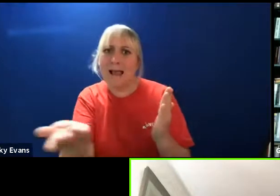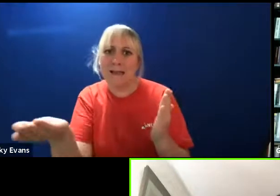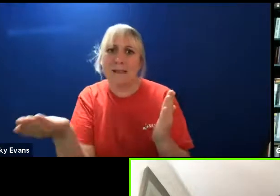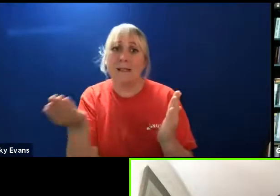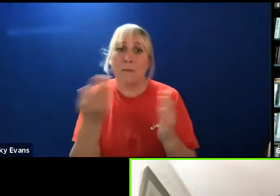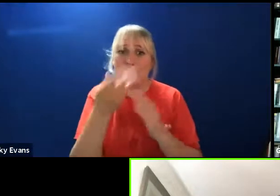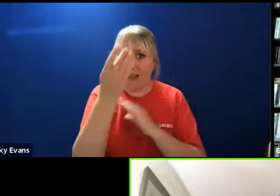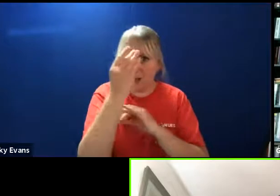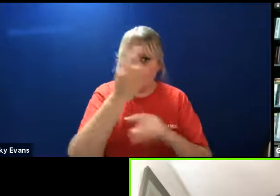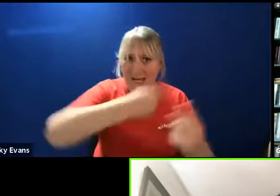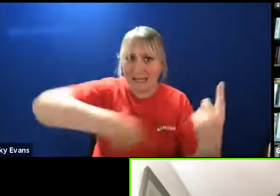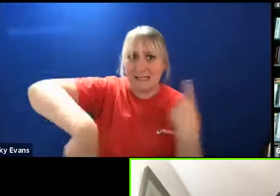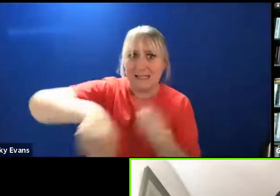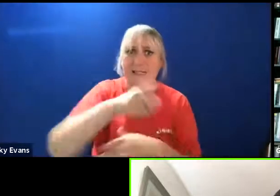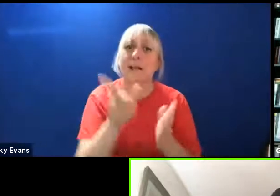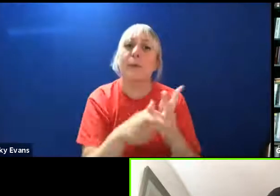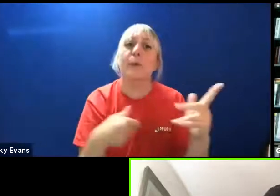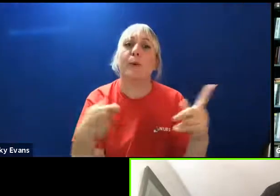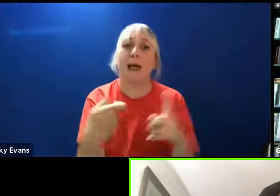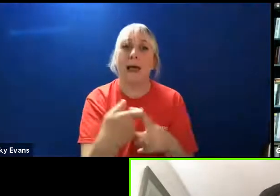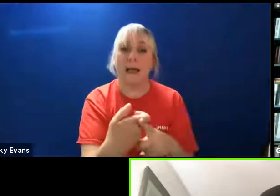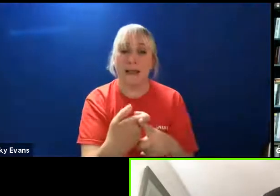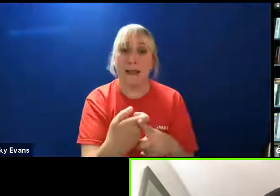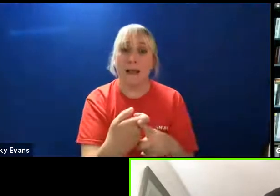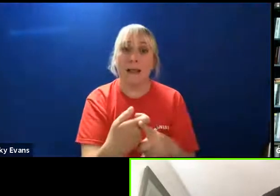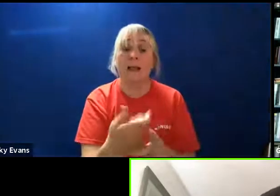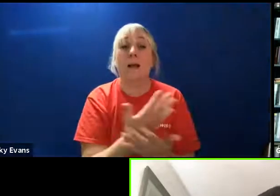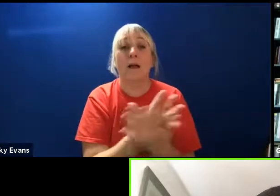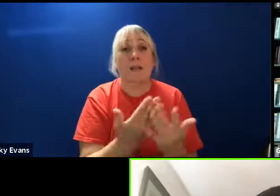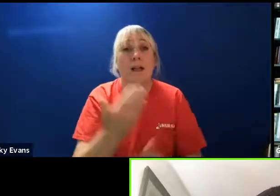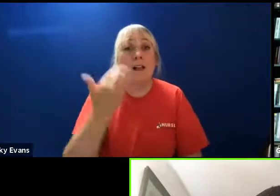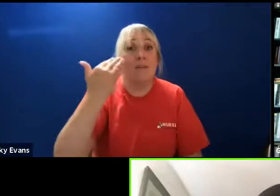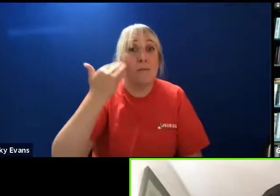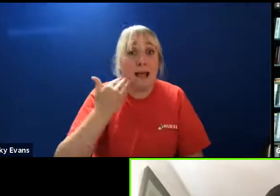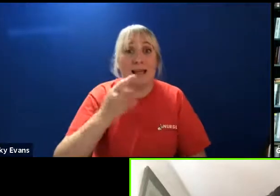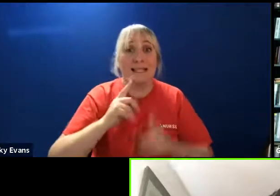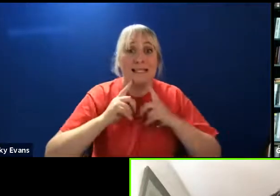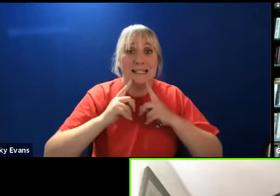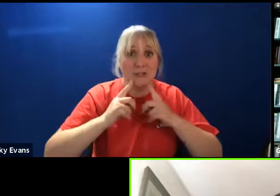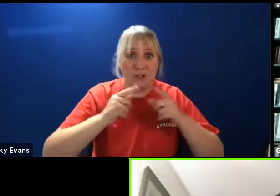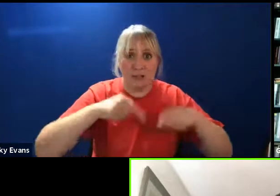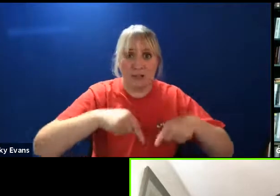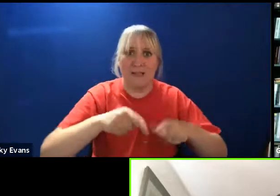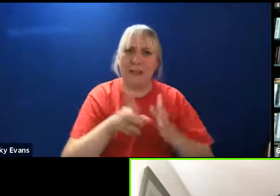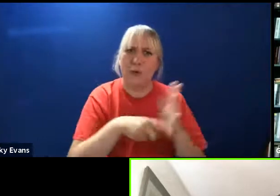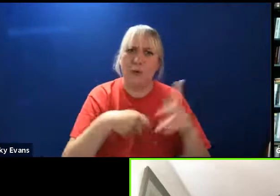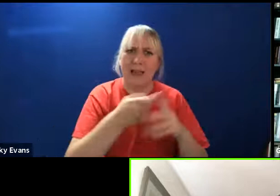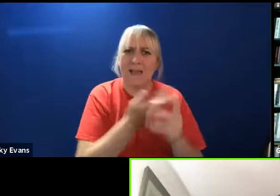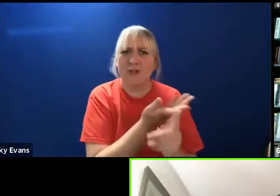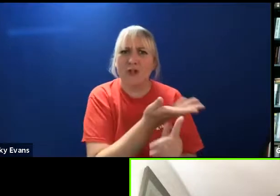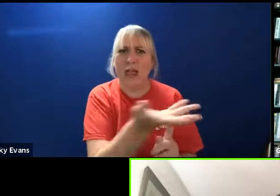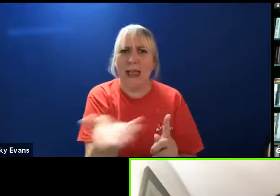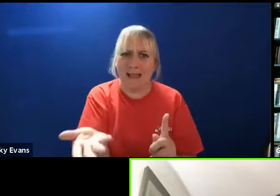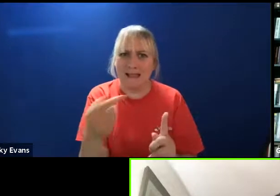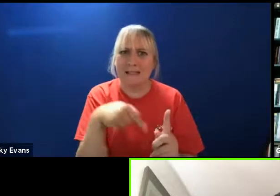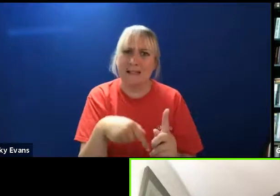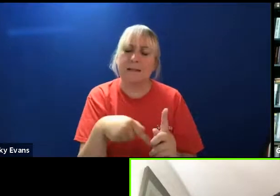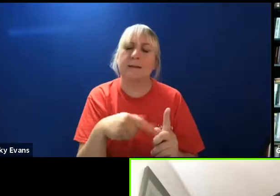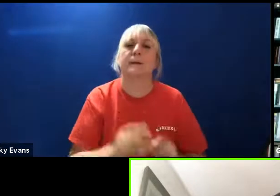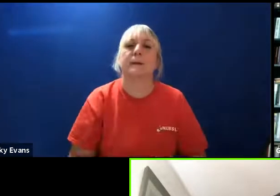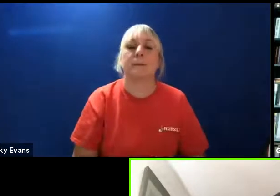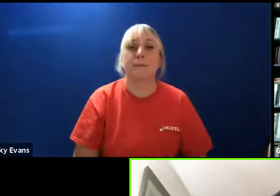across the UK, and certainly by Black educators in the UK for generations. One of the